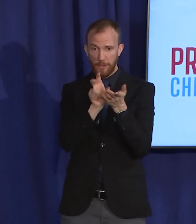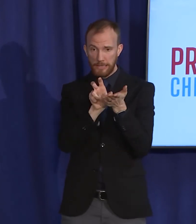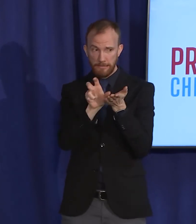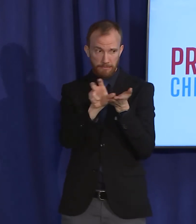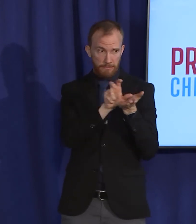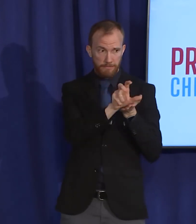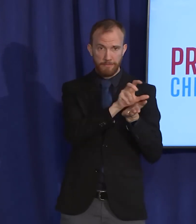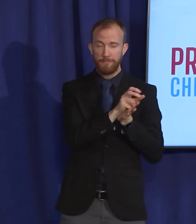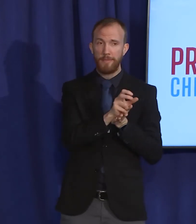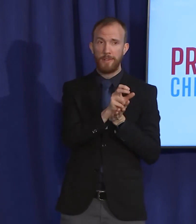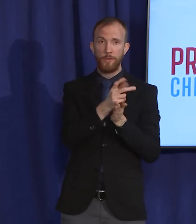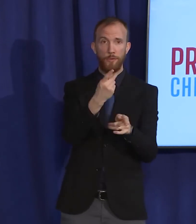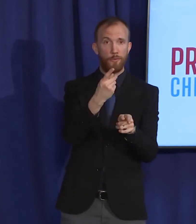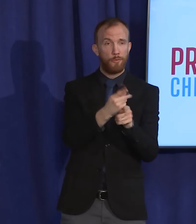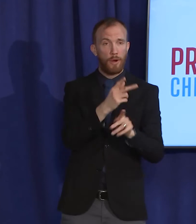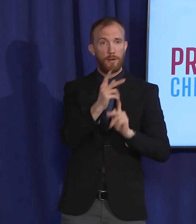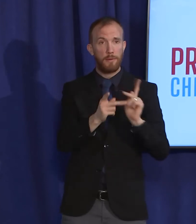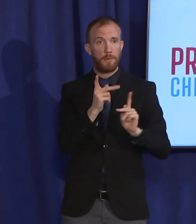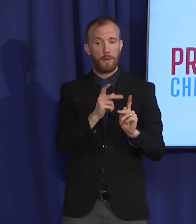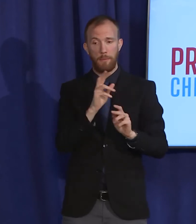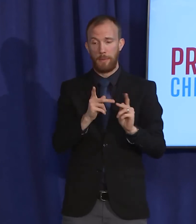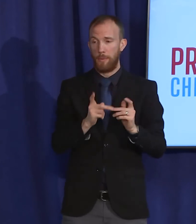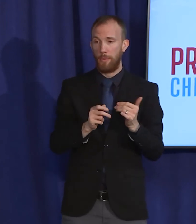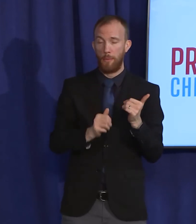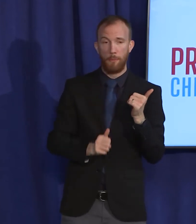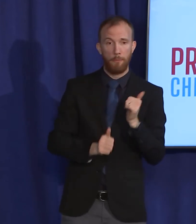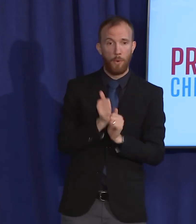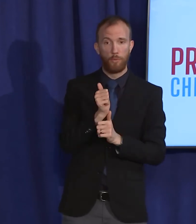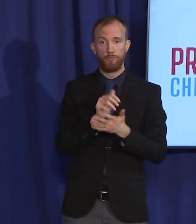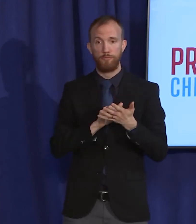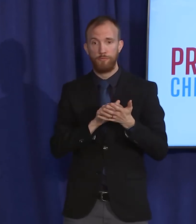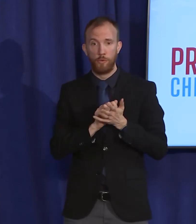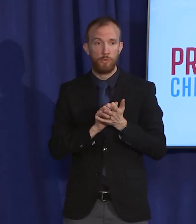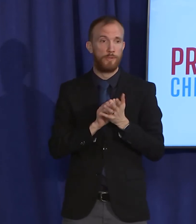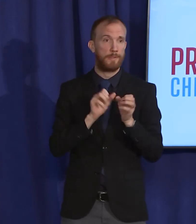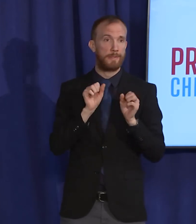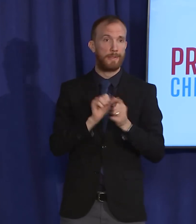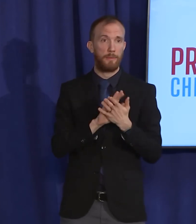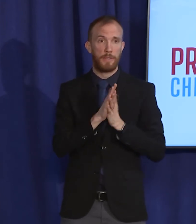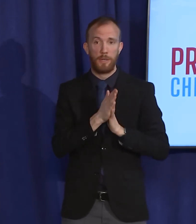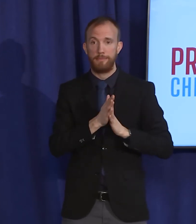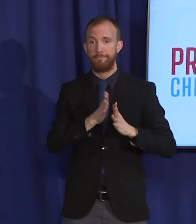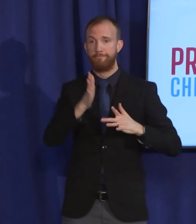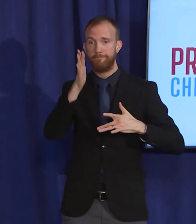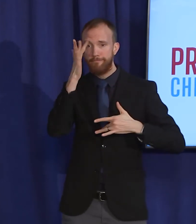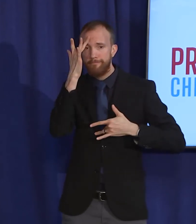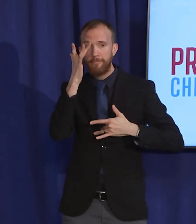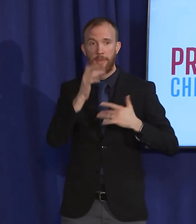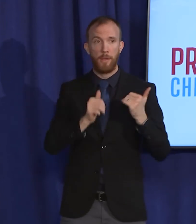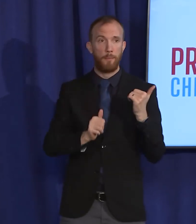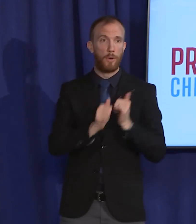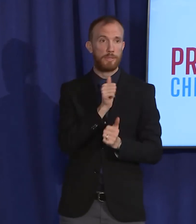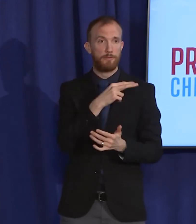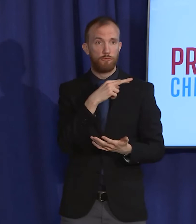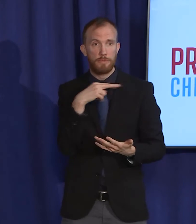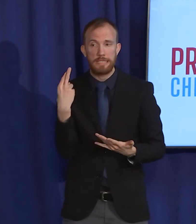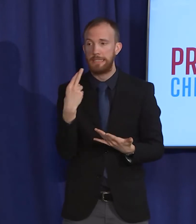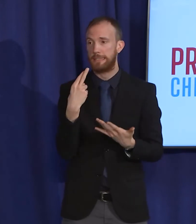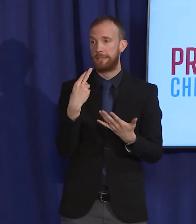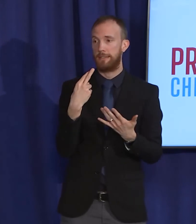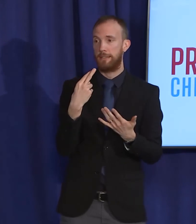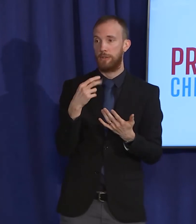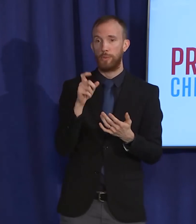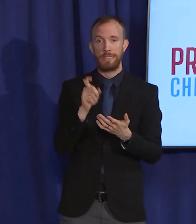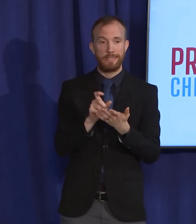prioritizes the most vulnerable people who are most at risk and the most at risk of spreading it. We're not going to do what we've